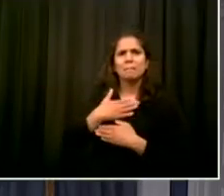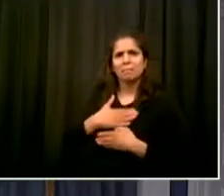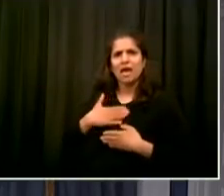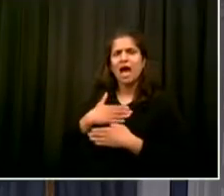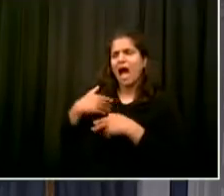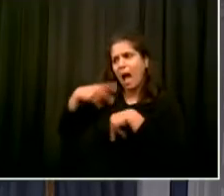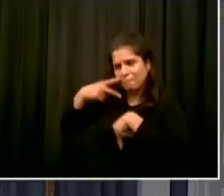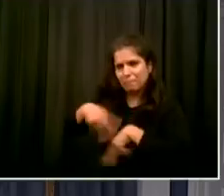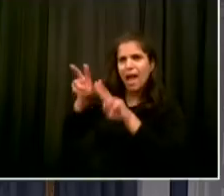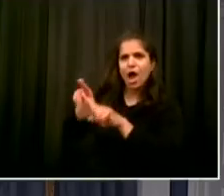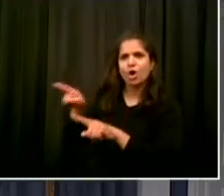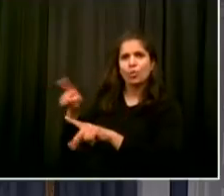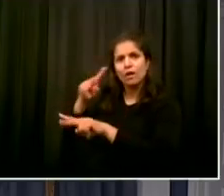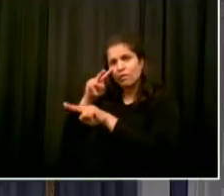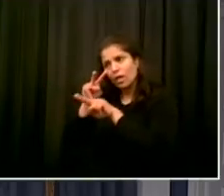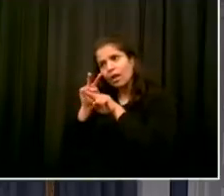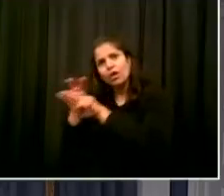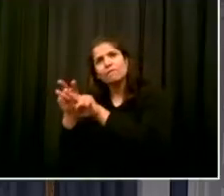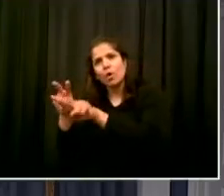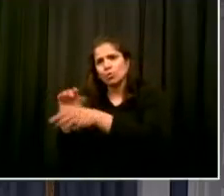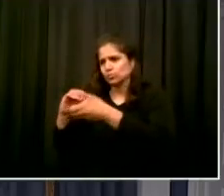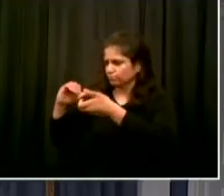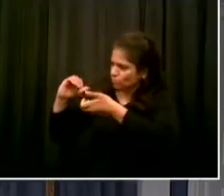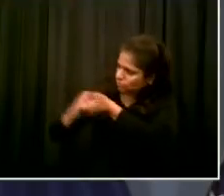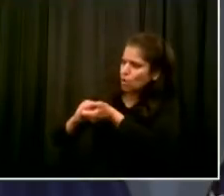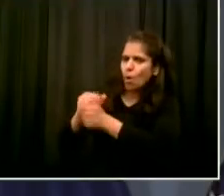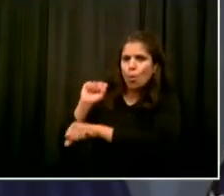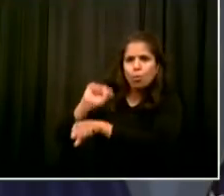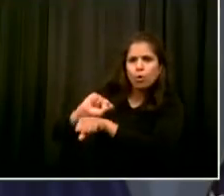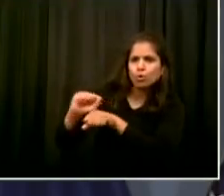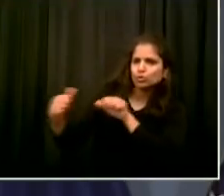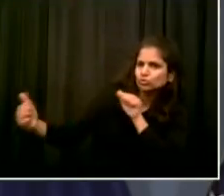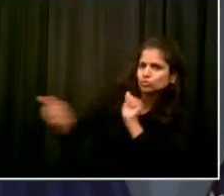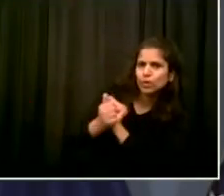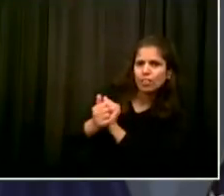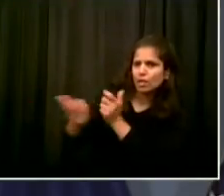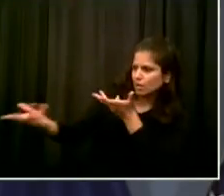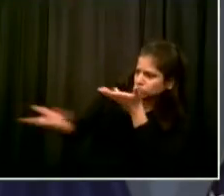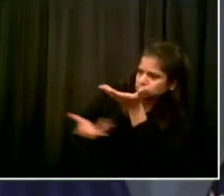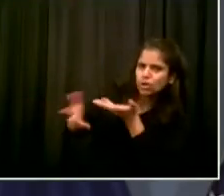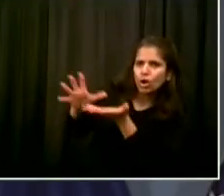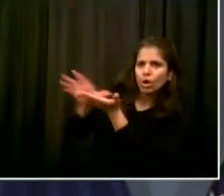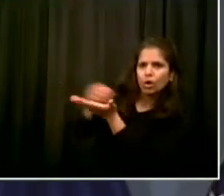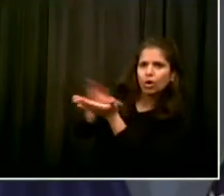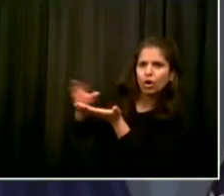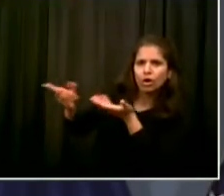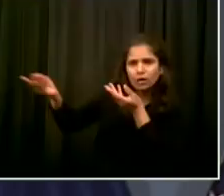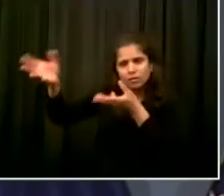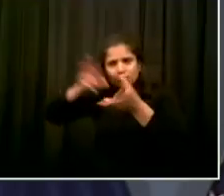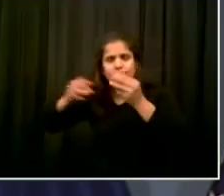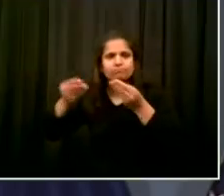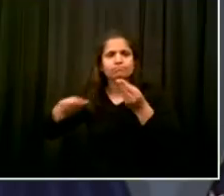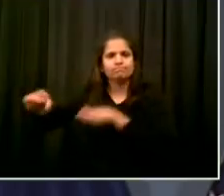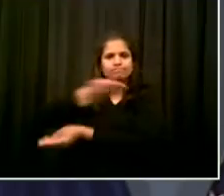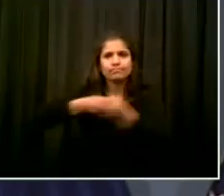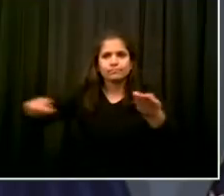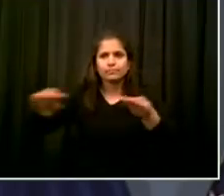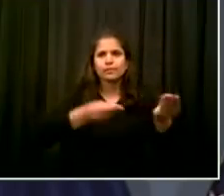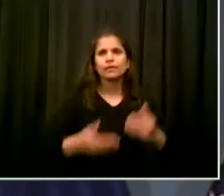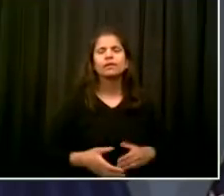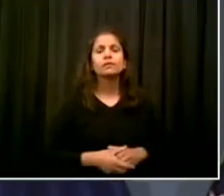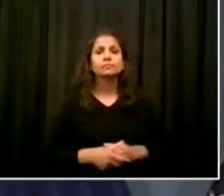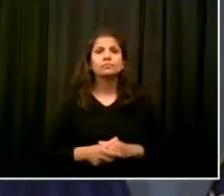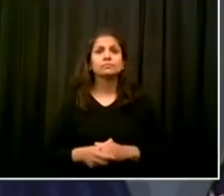the year and a half ahead. This work only happens because the City Council